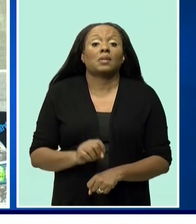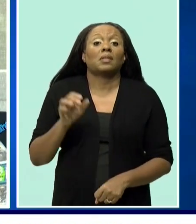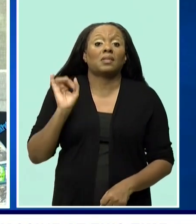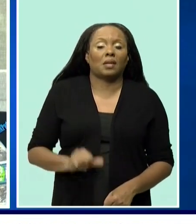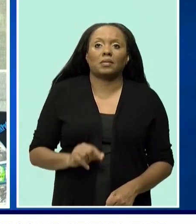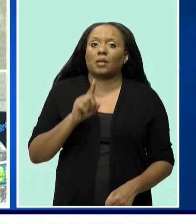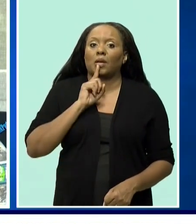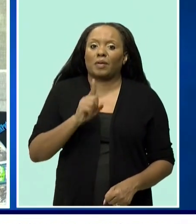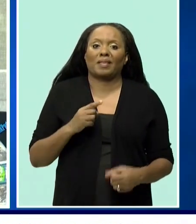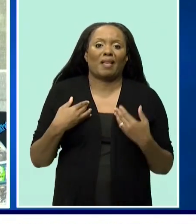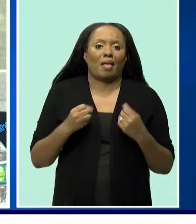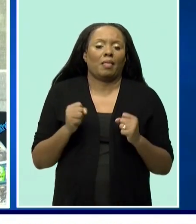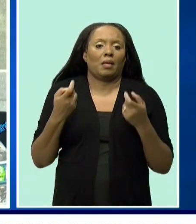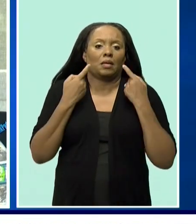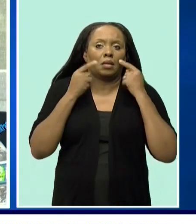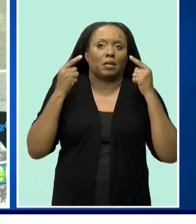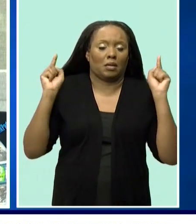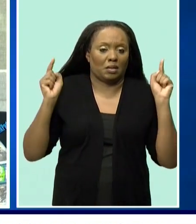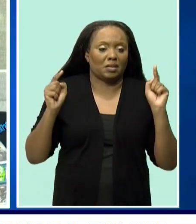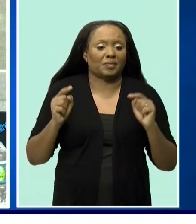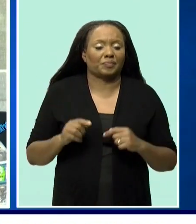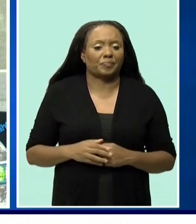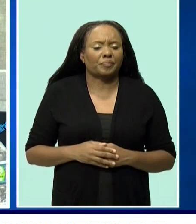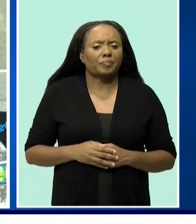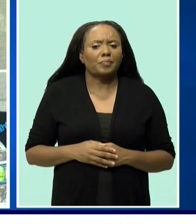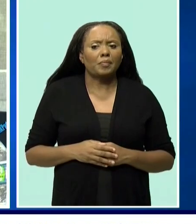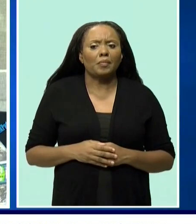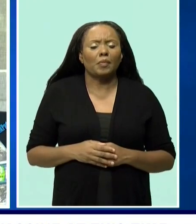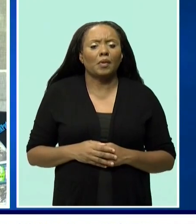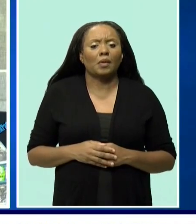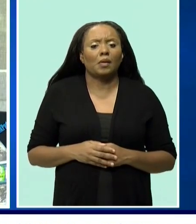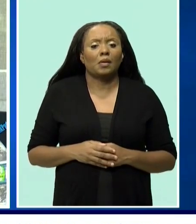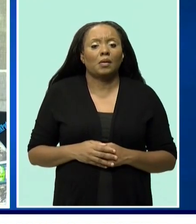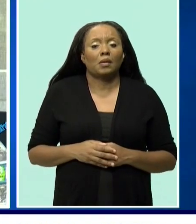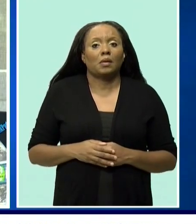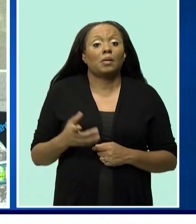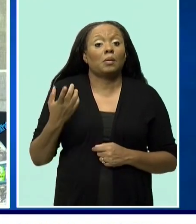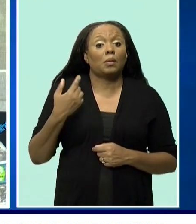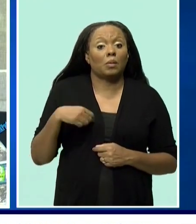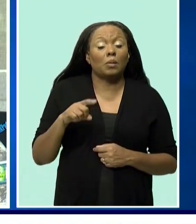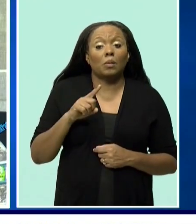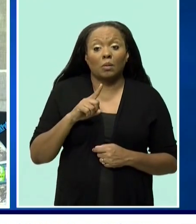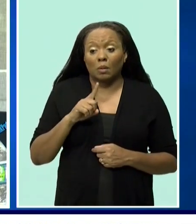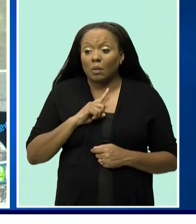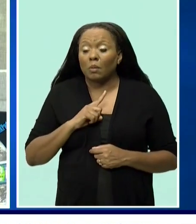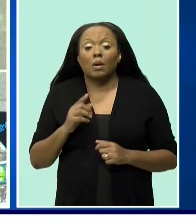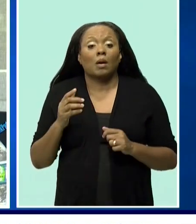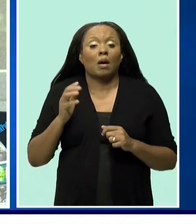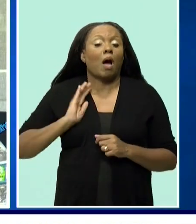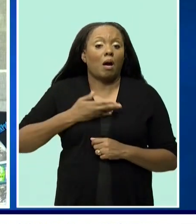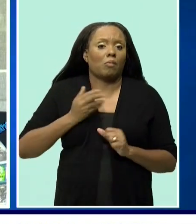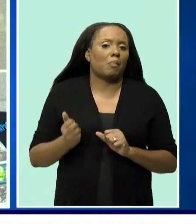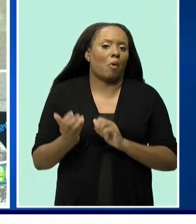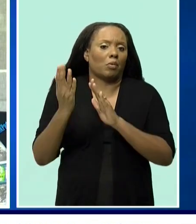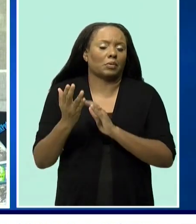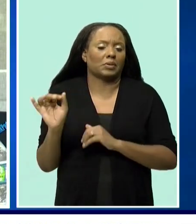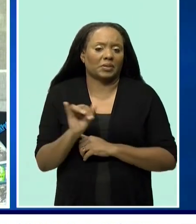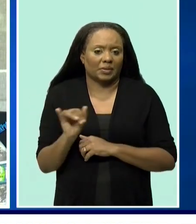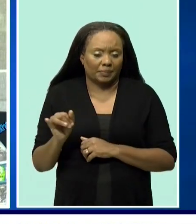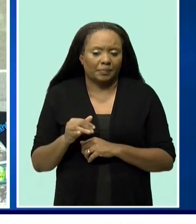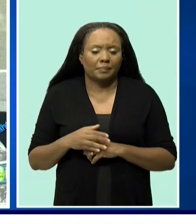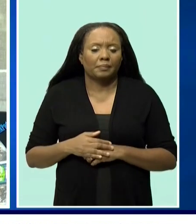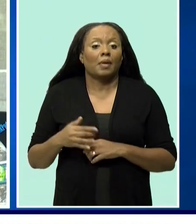success. Addressing vaccine hesitancy is no different. I am pleased to note that under the journal findings in the